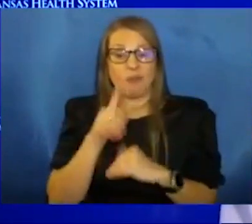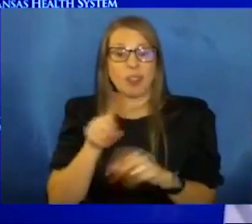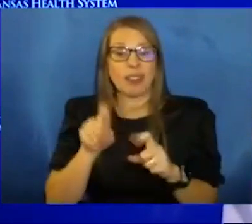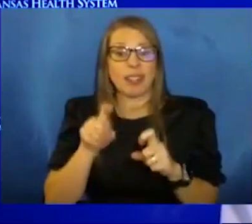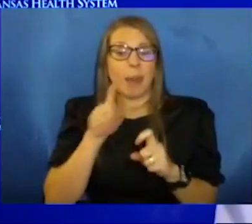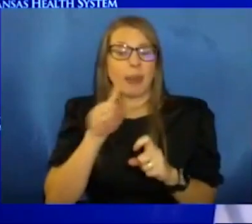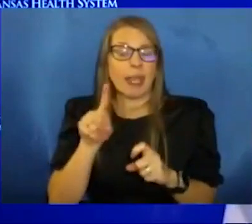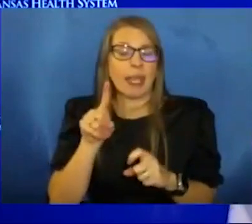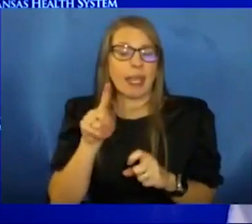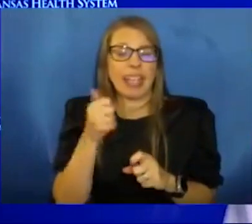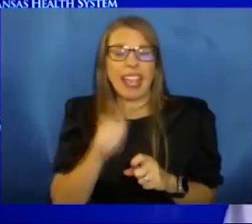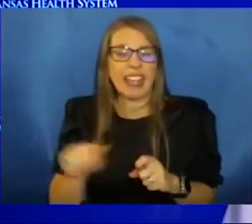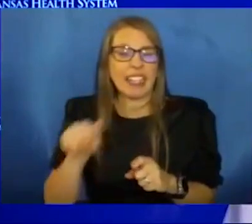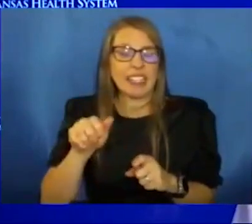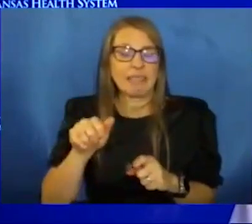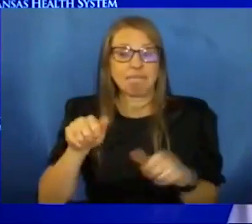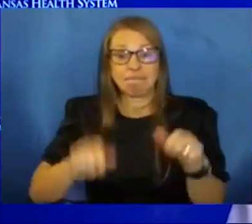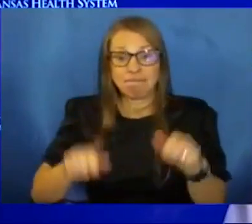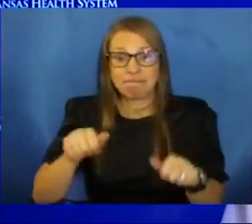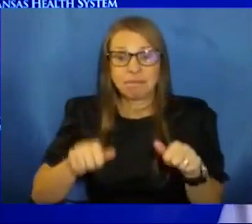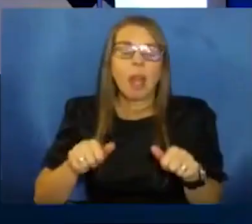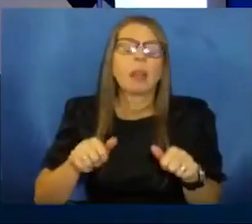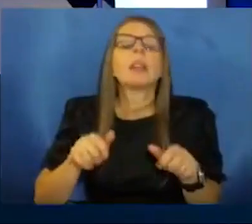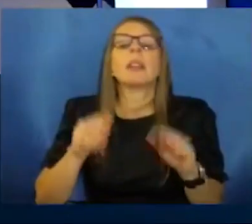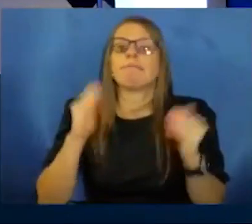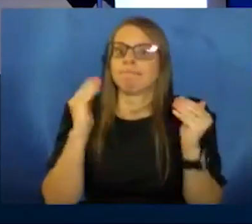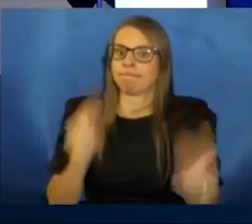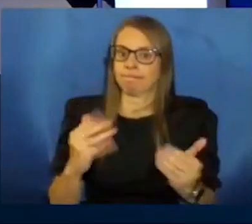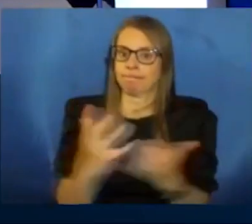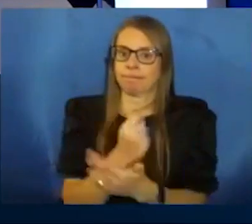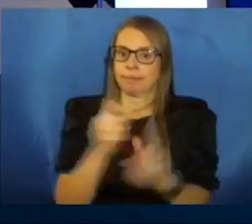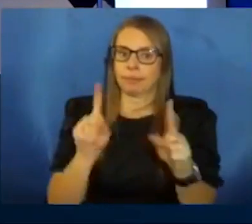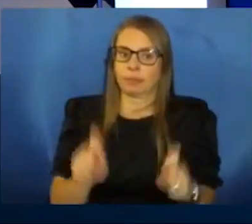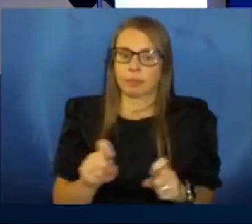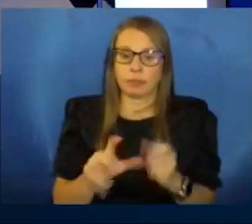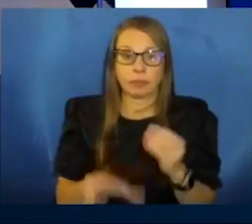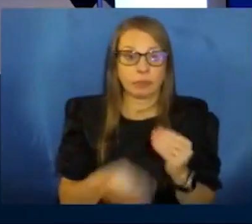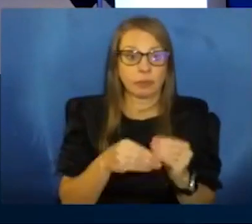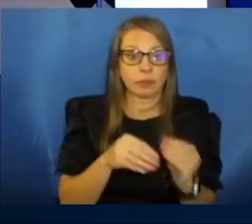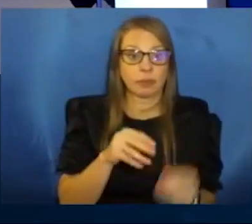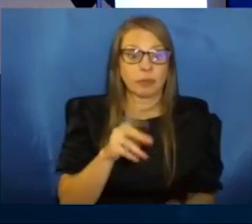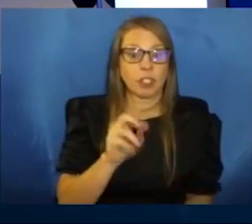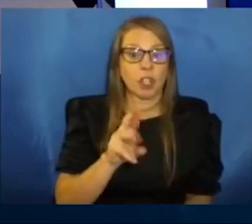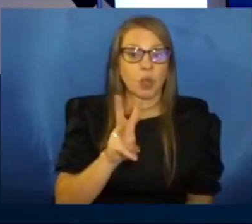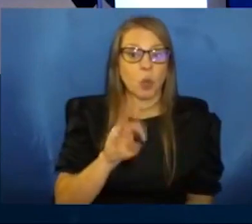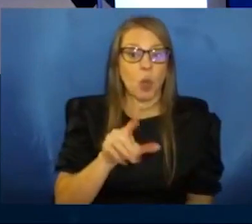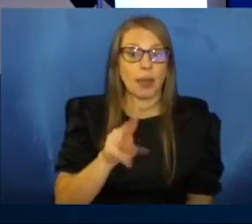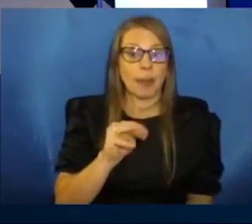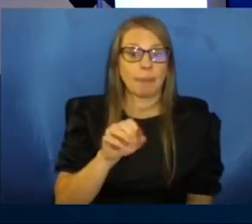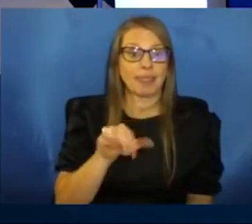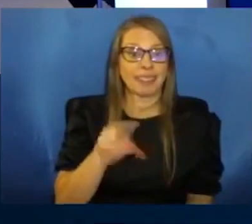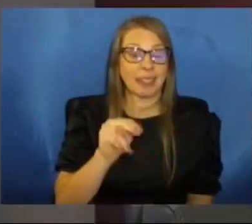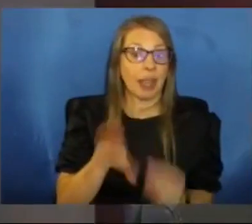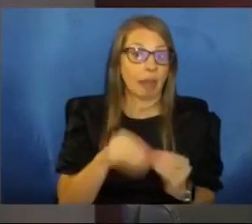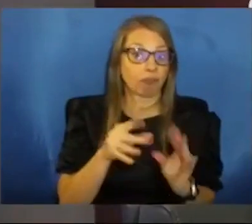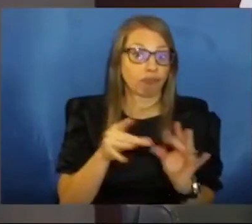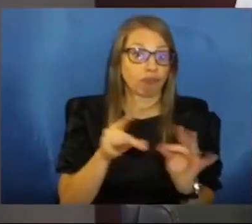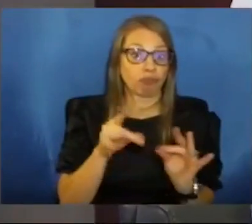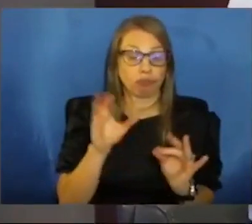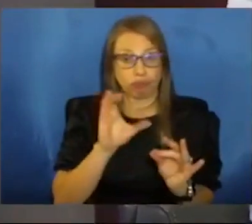child. The American Academy of Pediatrics and those pediatric groups care about children's health as a whole. So again, they dedicate their life, their